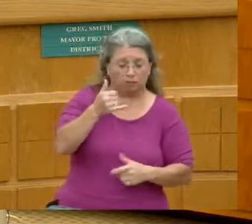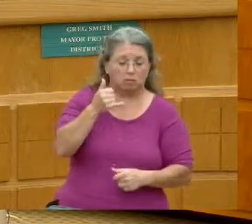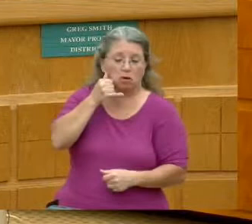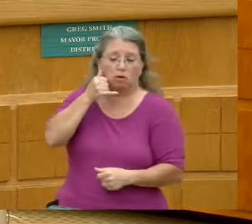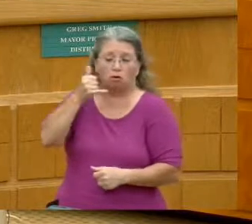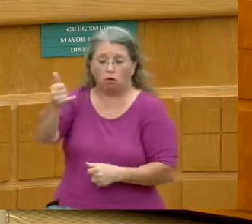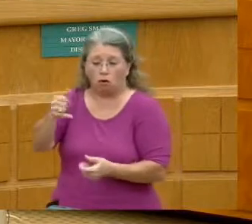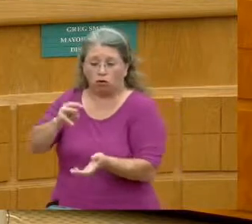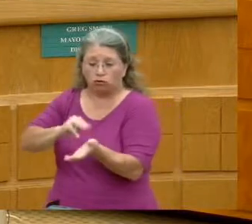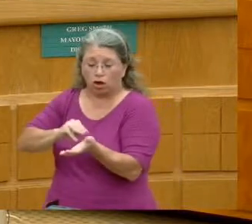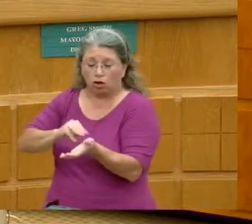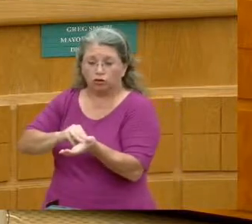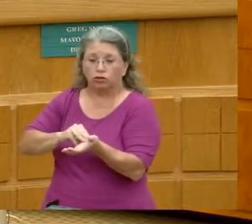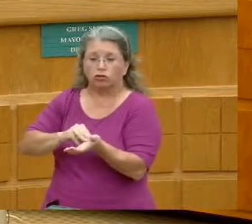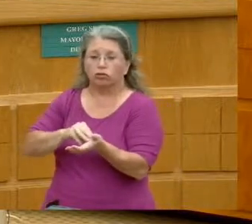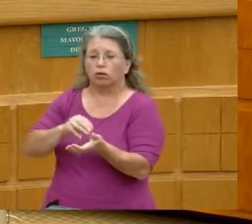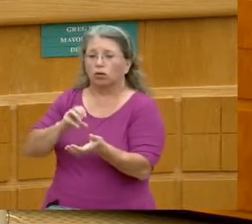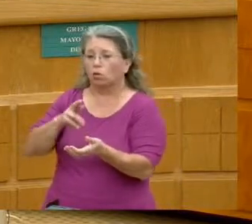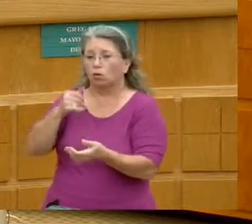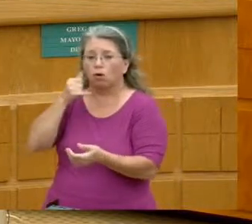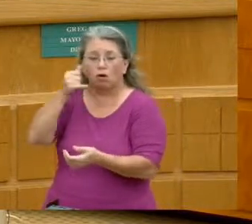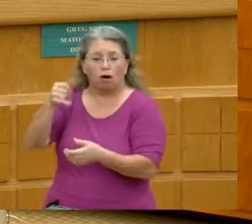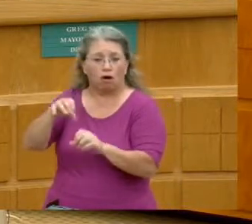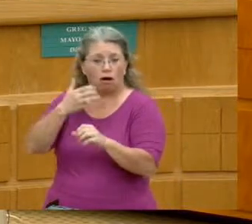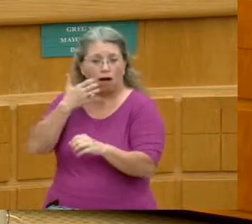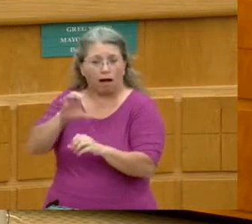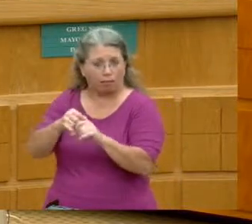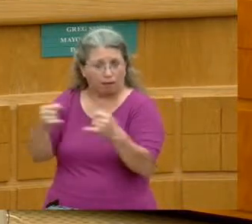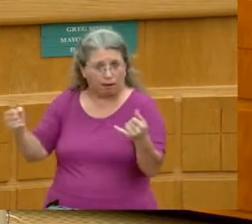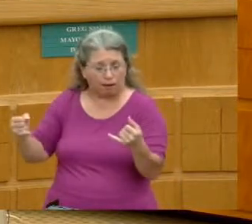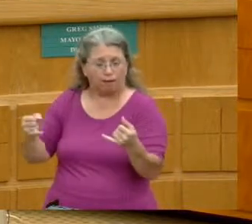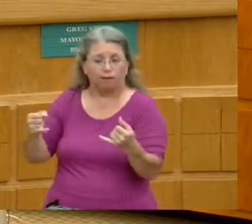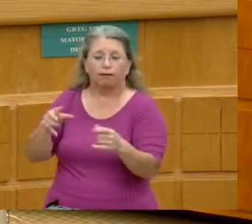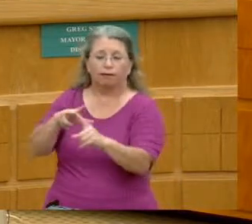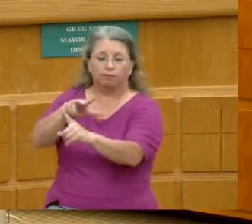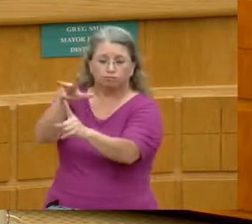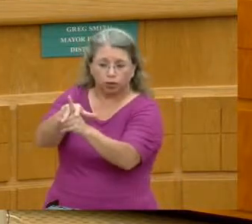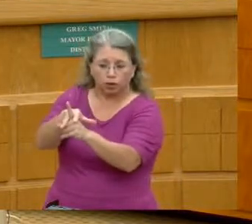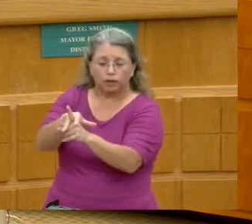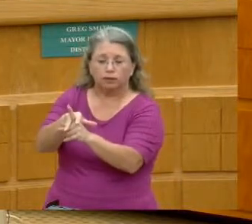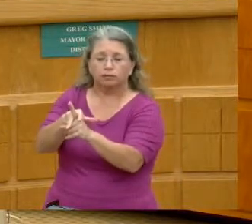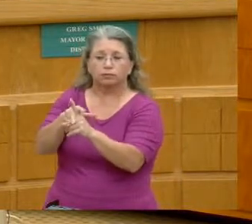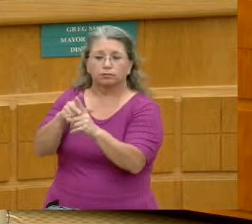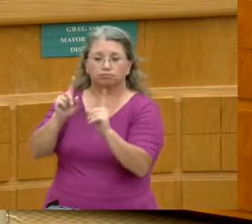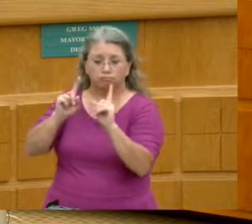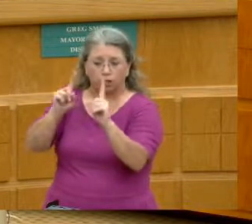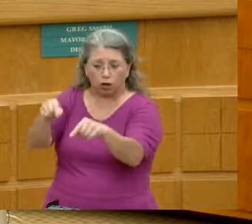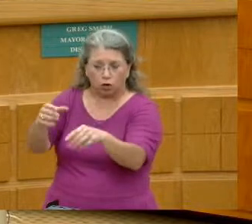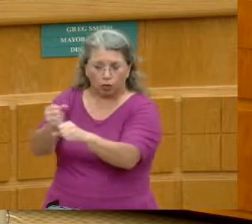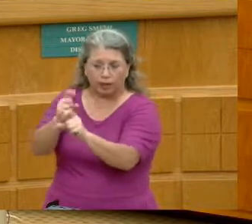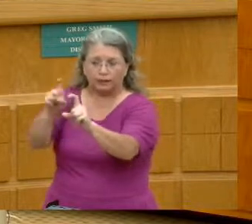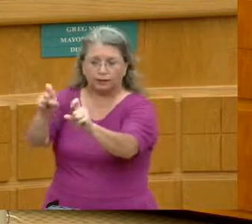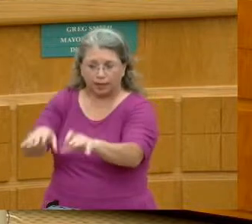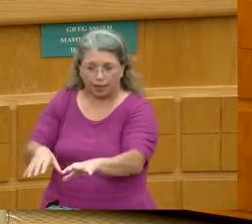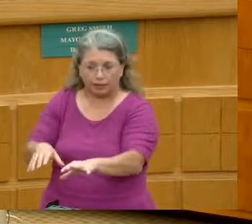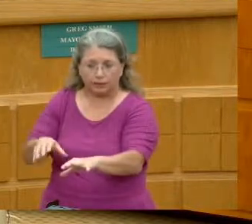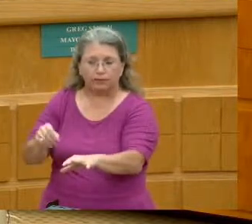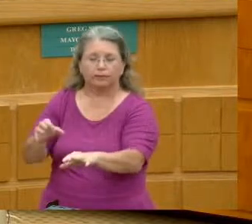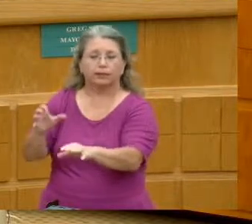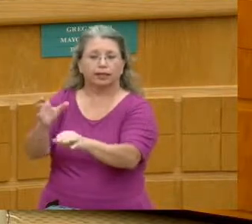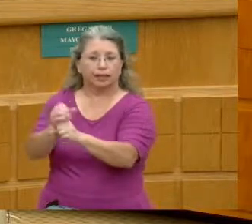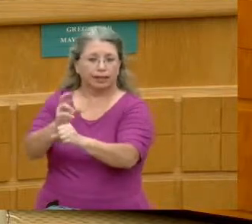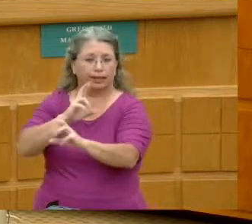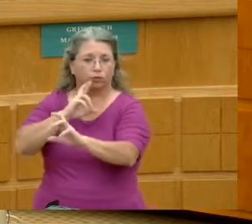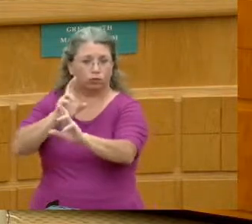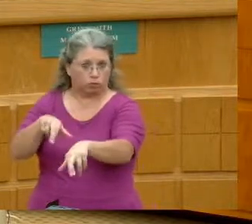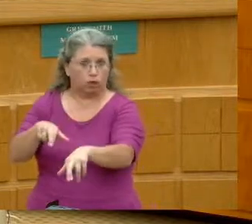referred to get a test, actually go through with getting the test, and then they find out their results. Now, here's